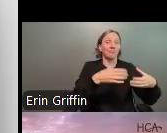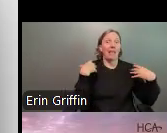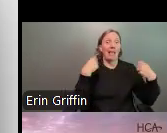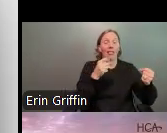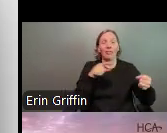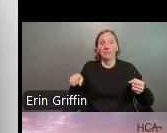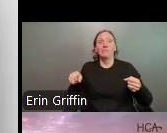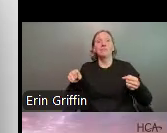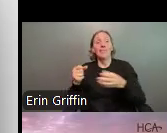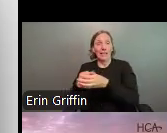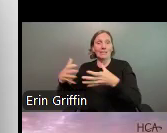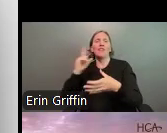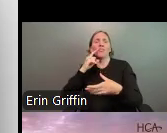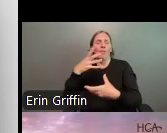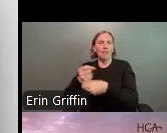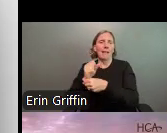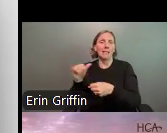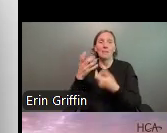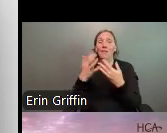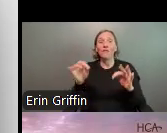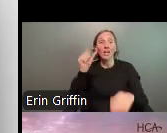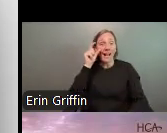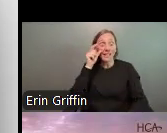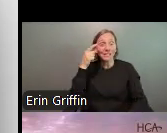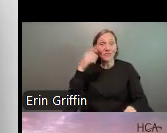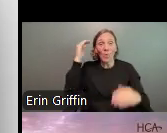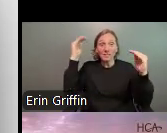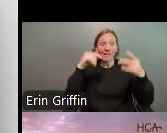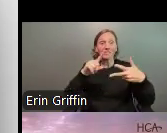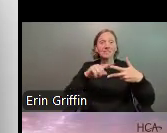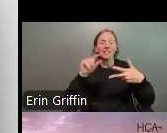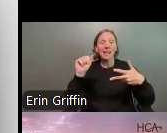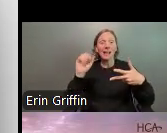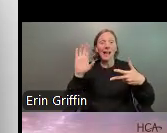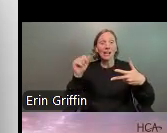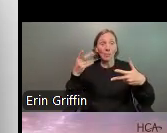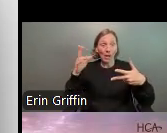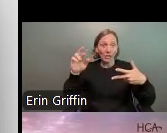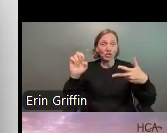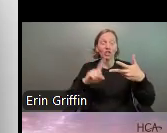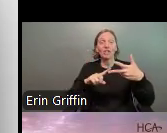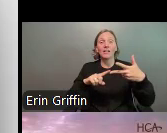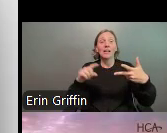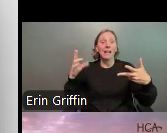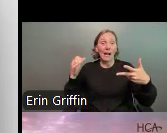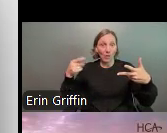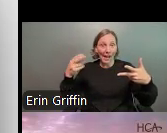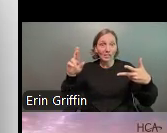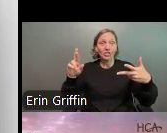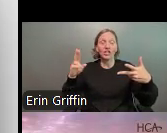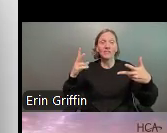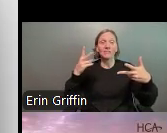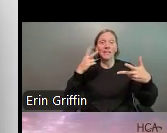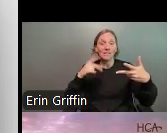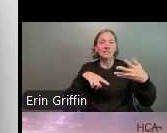well. This includes free eyeglasses for adults. It includes acupuncture. It includes chiropractor visits and massage therapy visits,